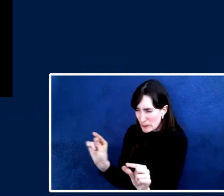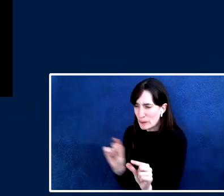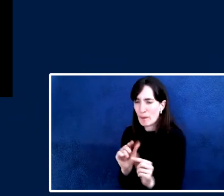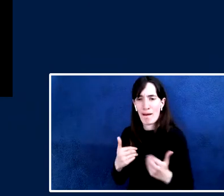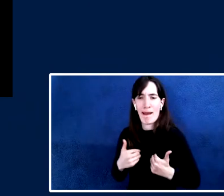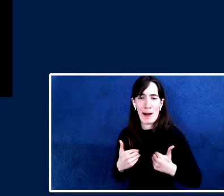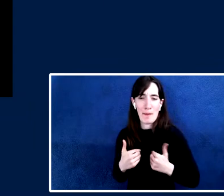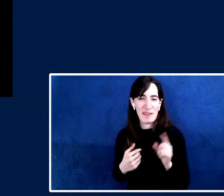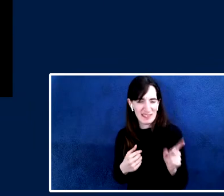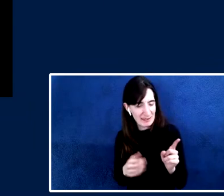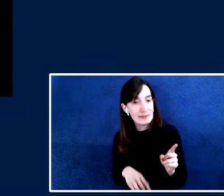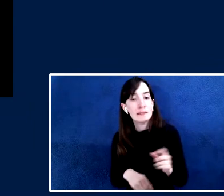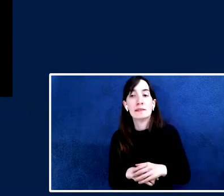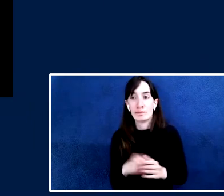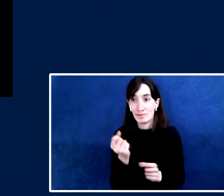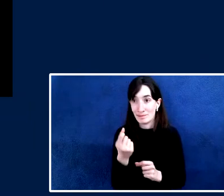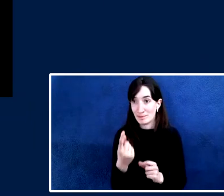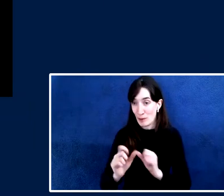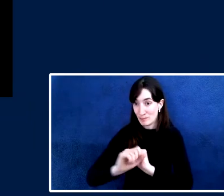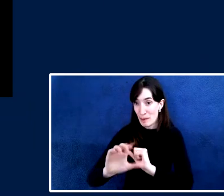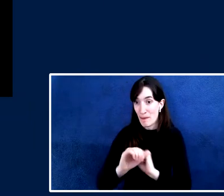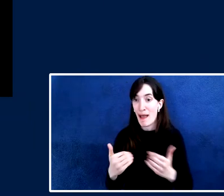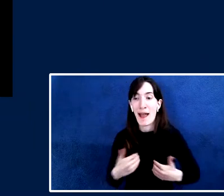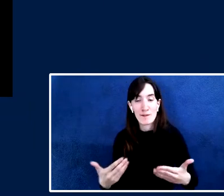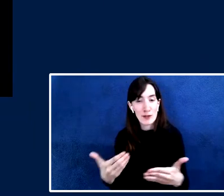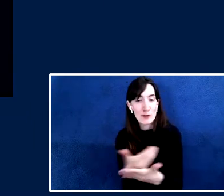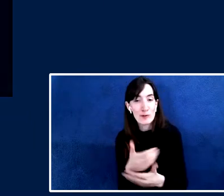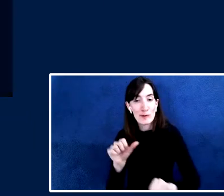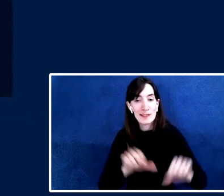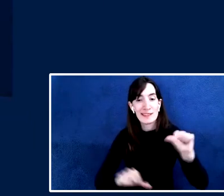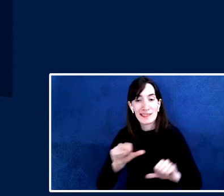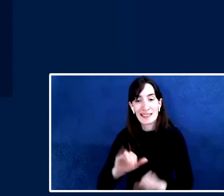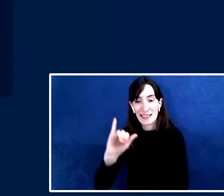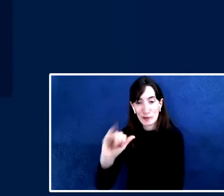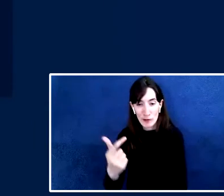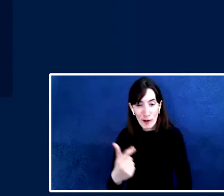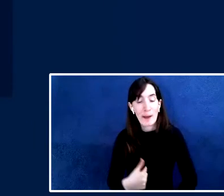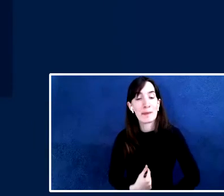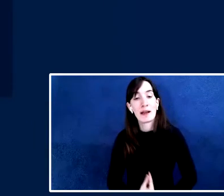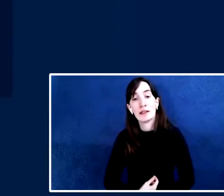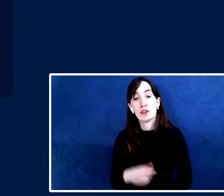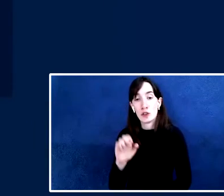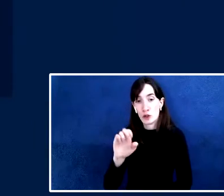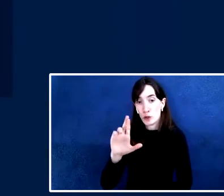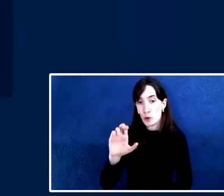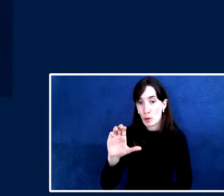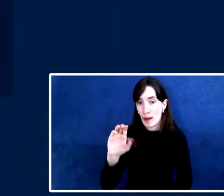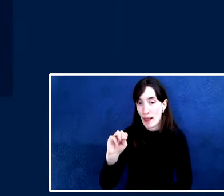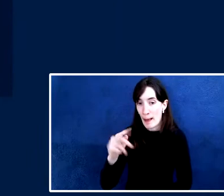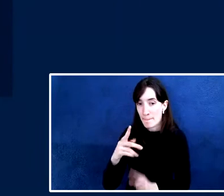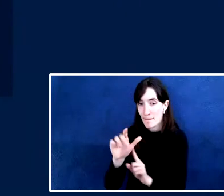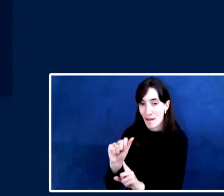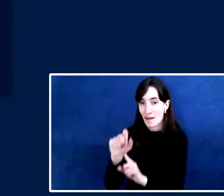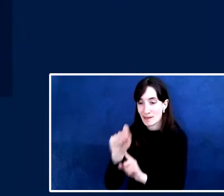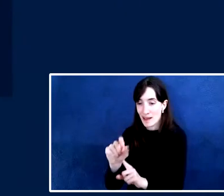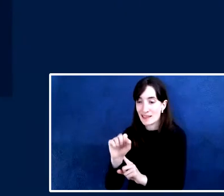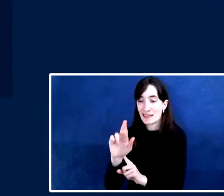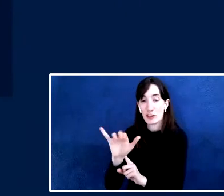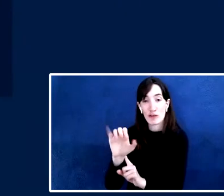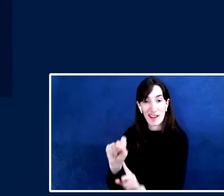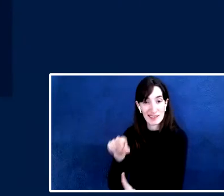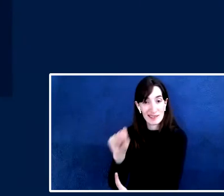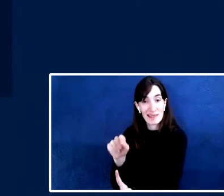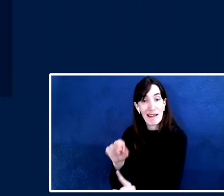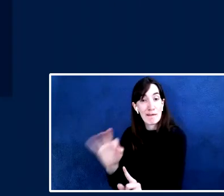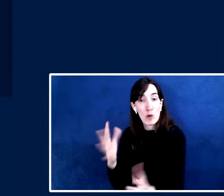plug, I have a brand new science Instagram called You Can't Be a Serious. If you want to learn more about phytoplankton on there, please give me a